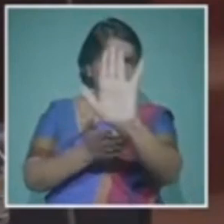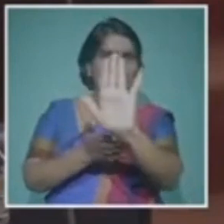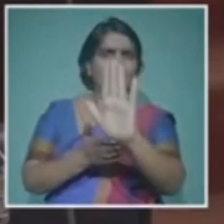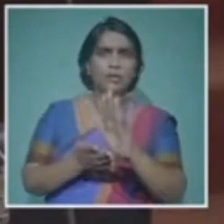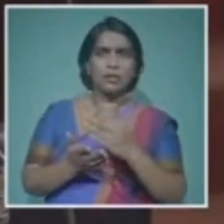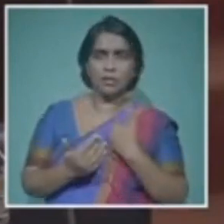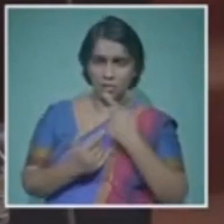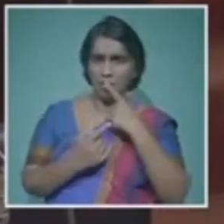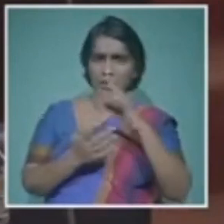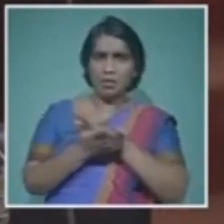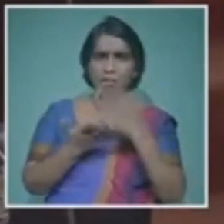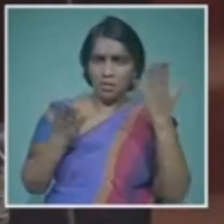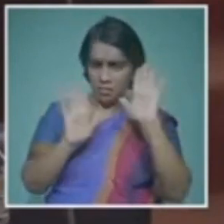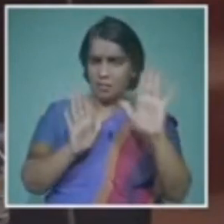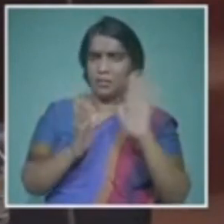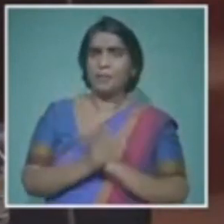You have mentioned your point of order.